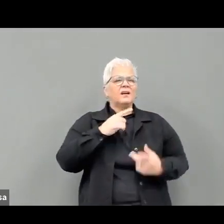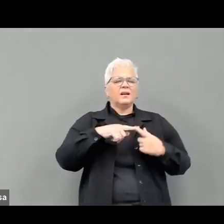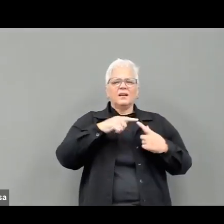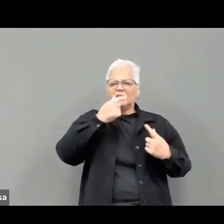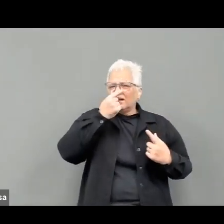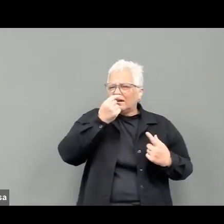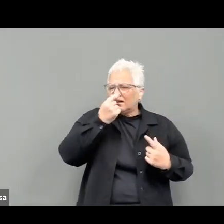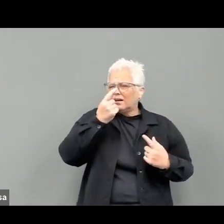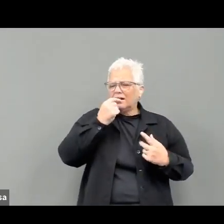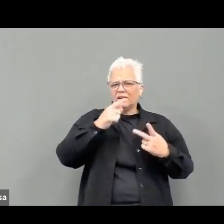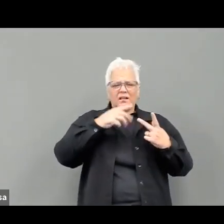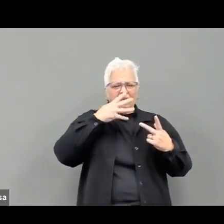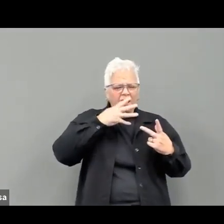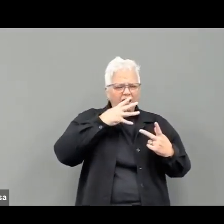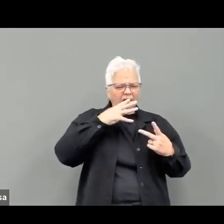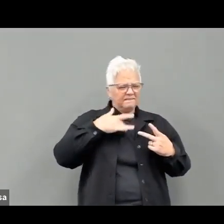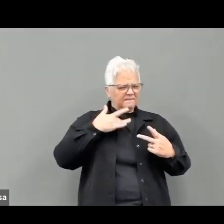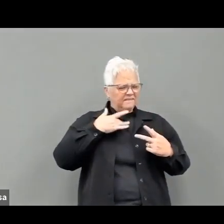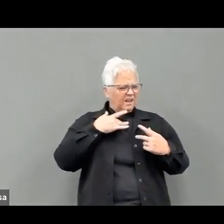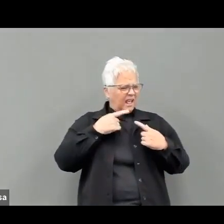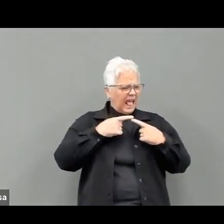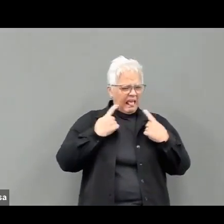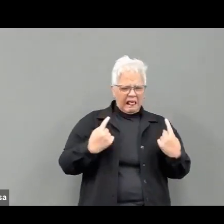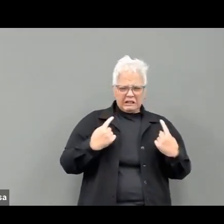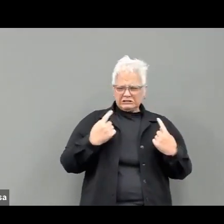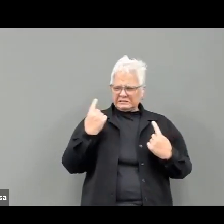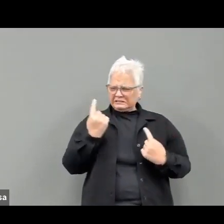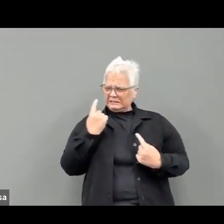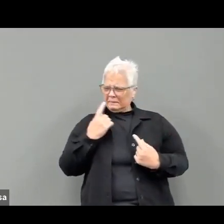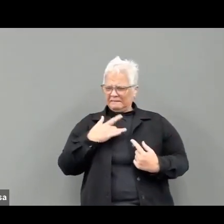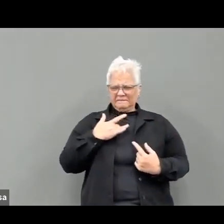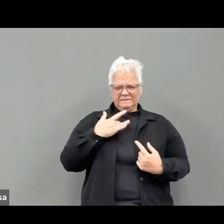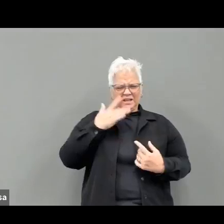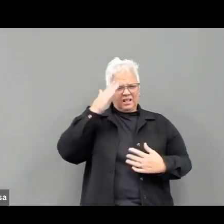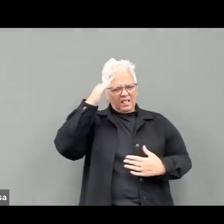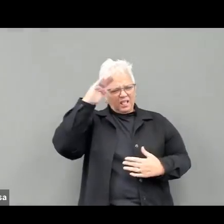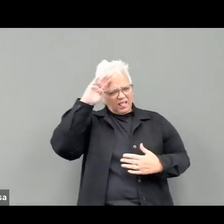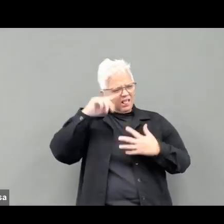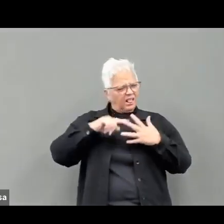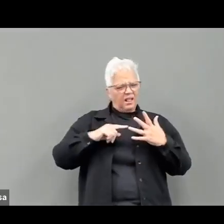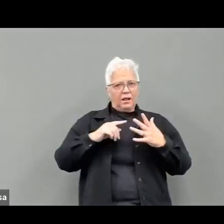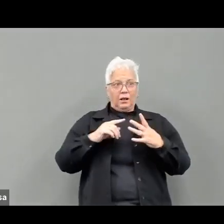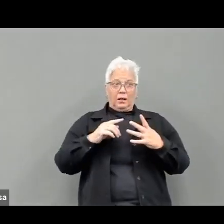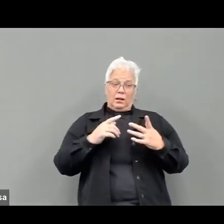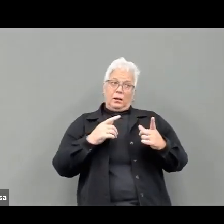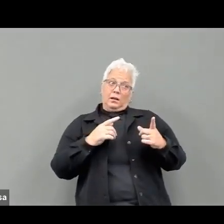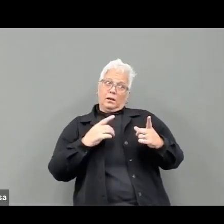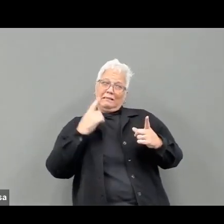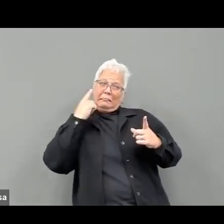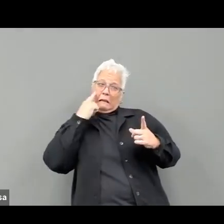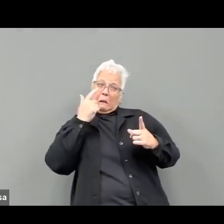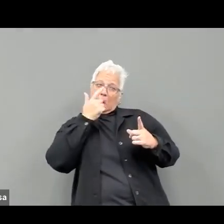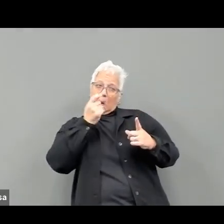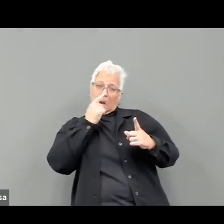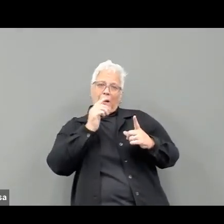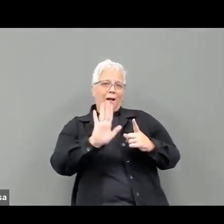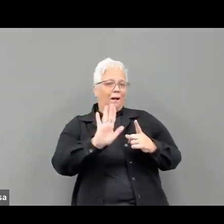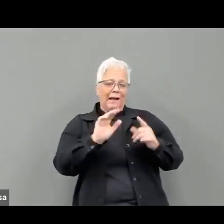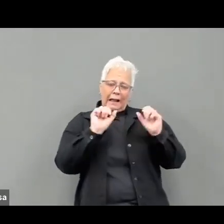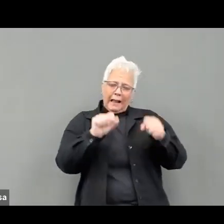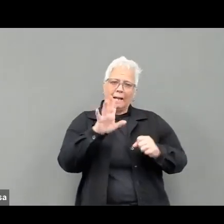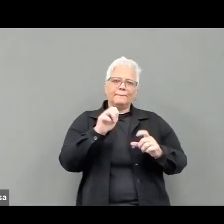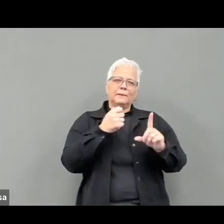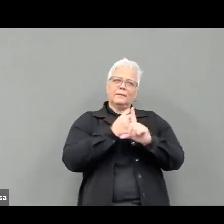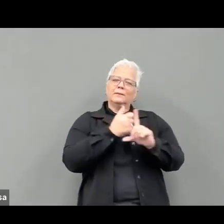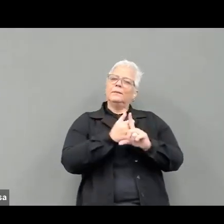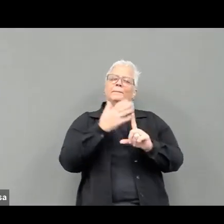of cases last week. Children aged 5 to 17 made up the next largest age group, with 17.5% of cases